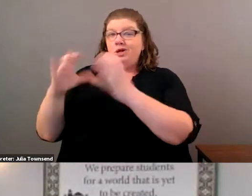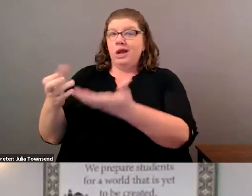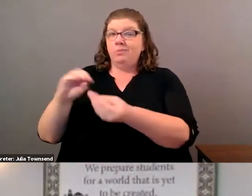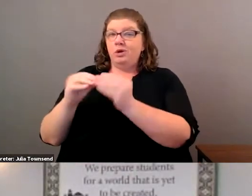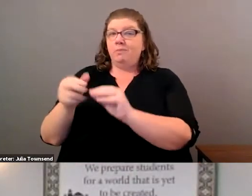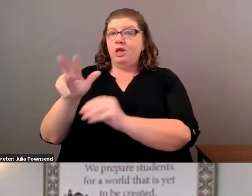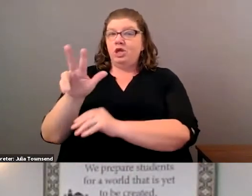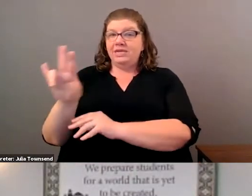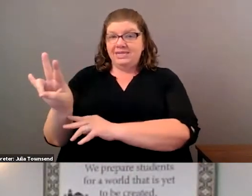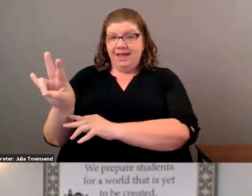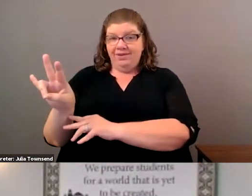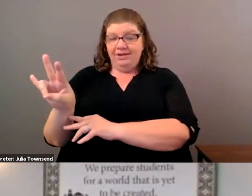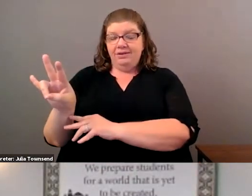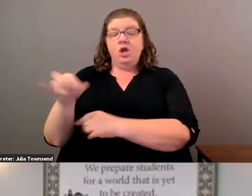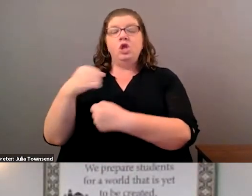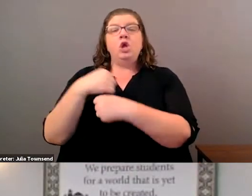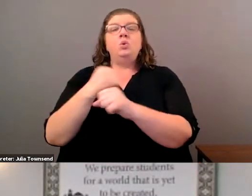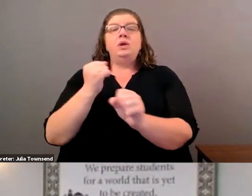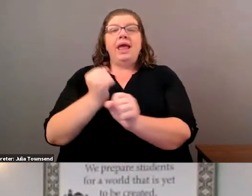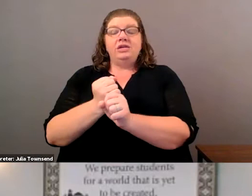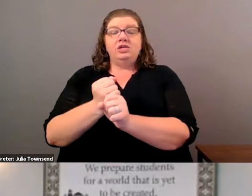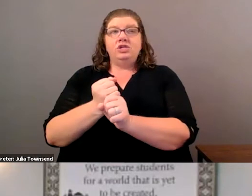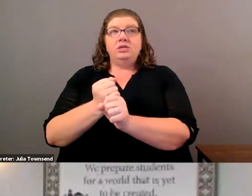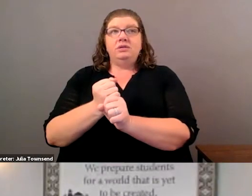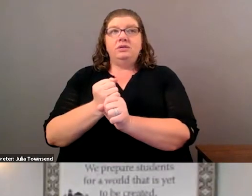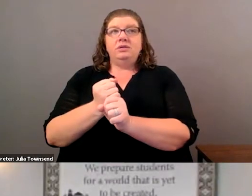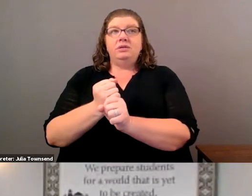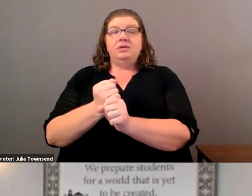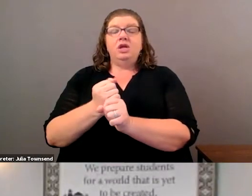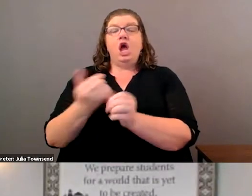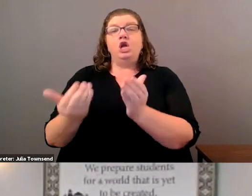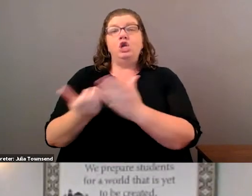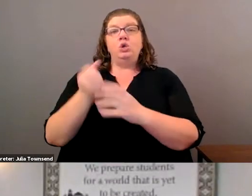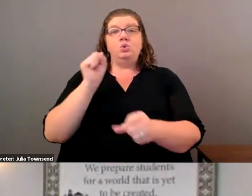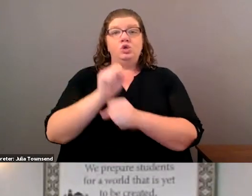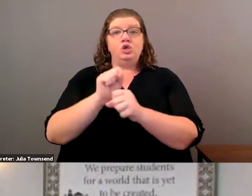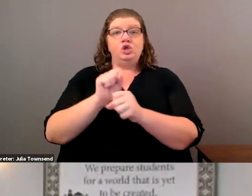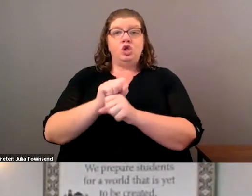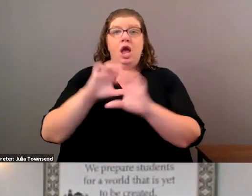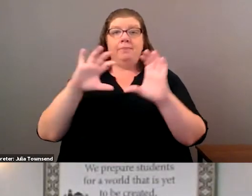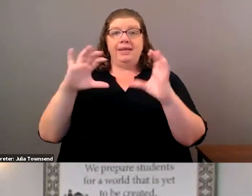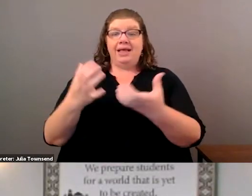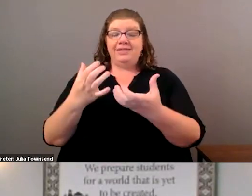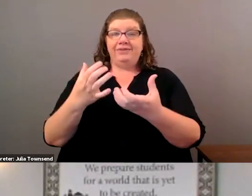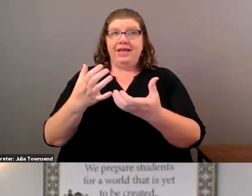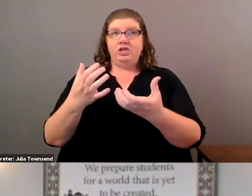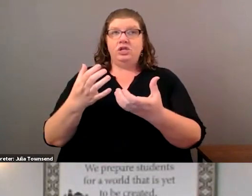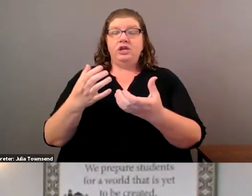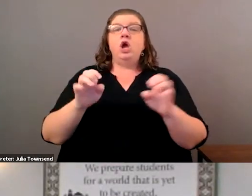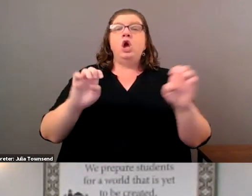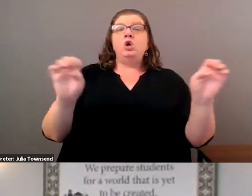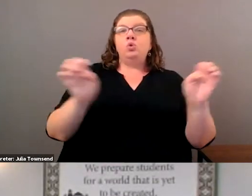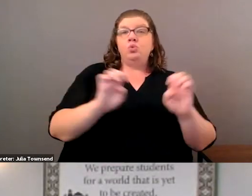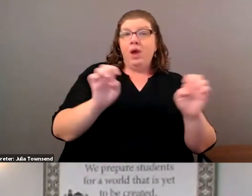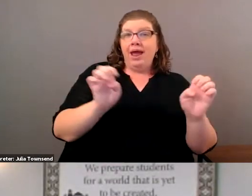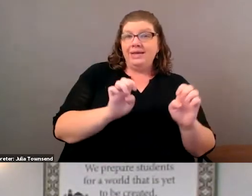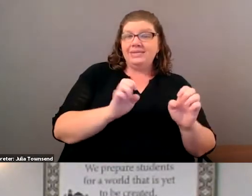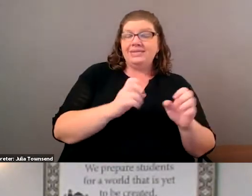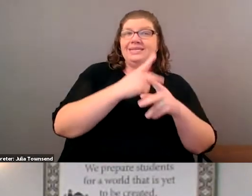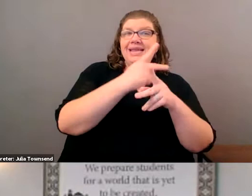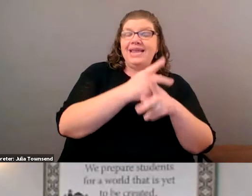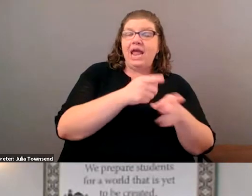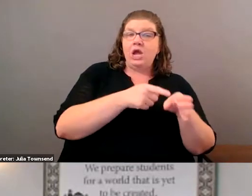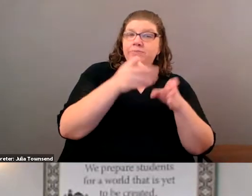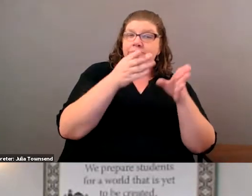37 regarding the creation of the new job classification of crisis care